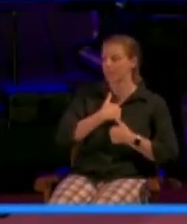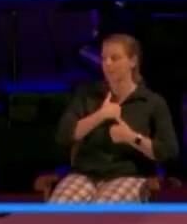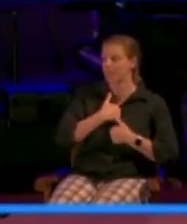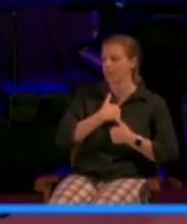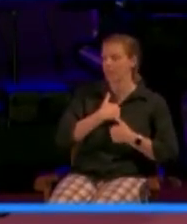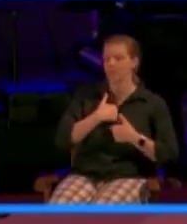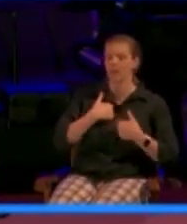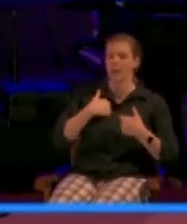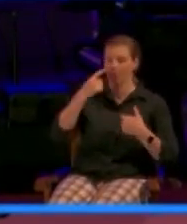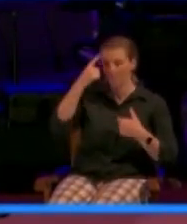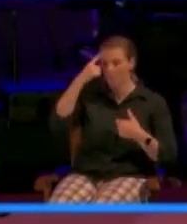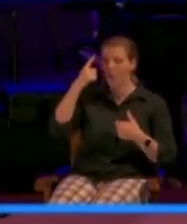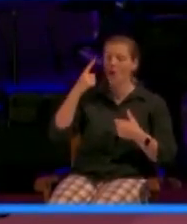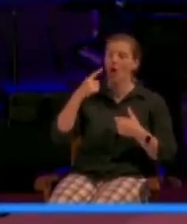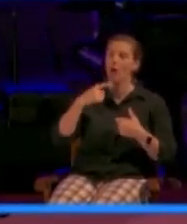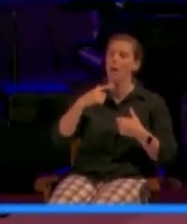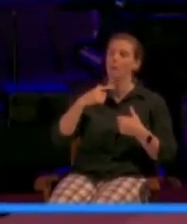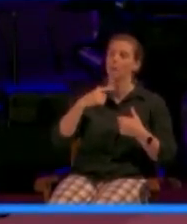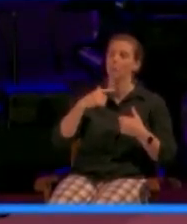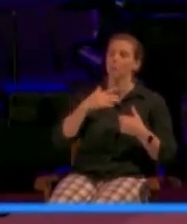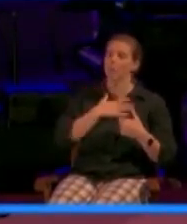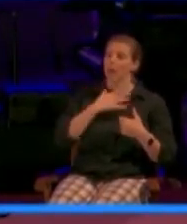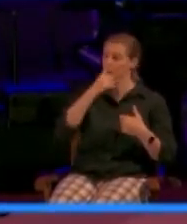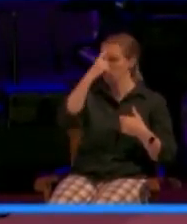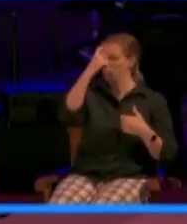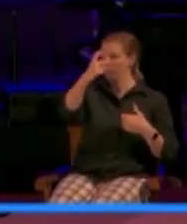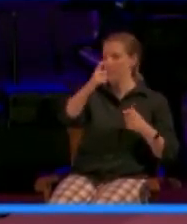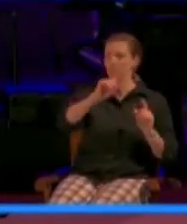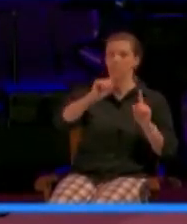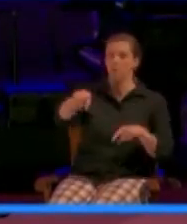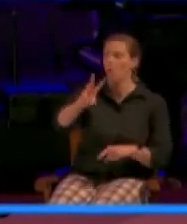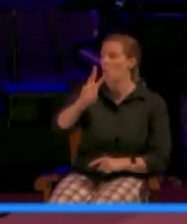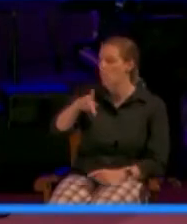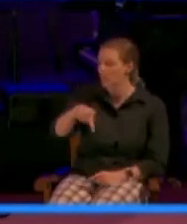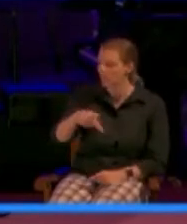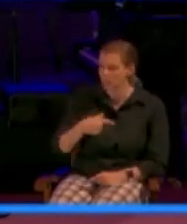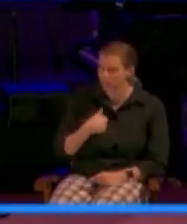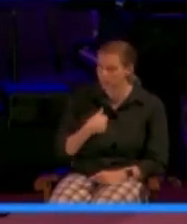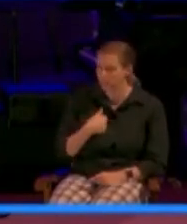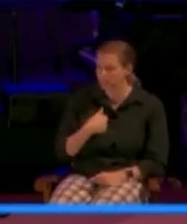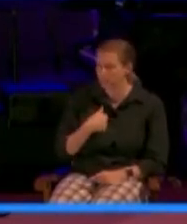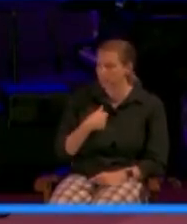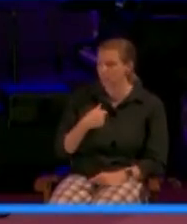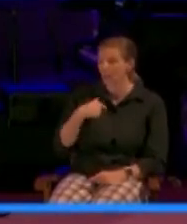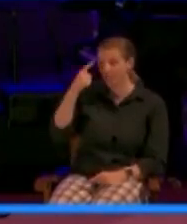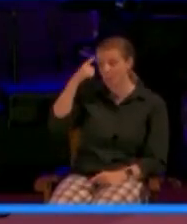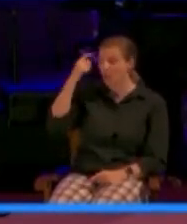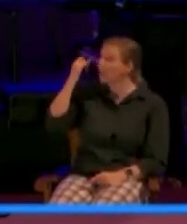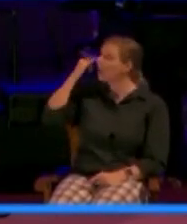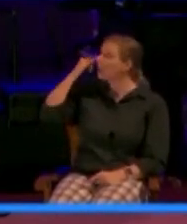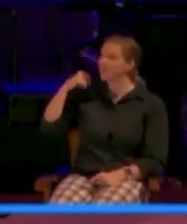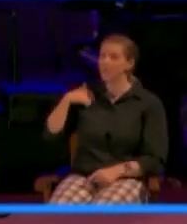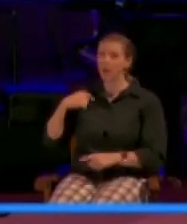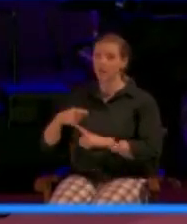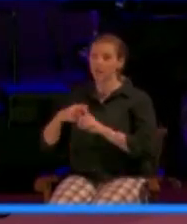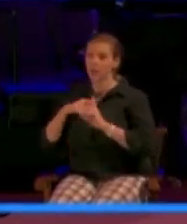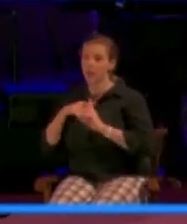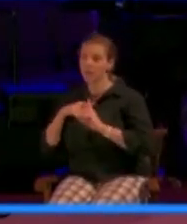I knew if I ever gave my heart and life to Christ that God had a purpose in my life and that he was going to call me to